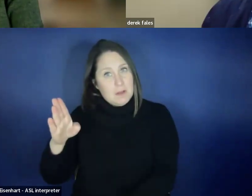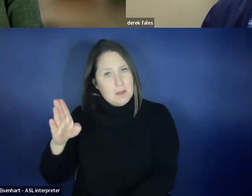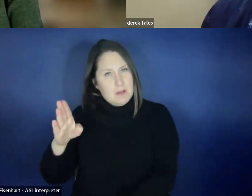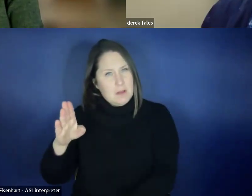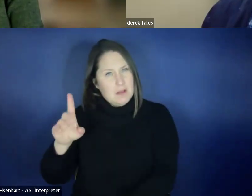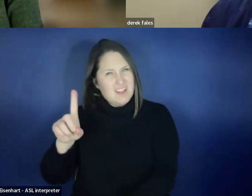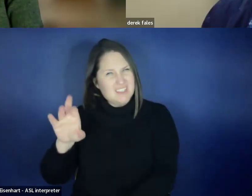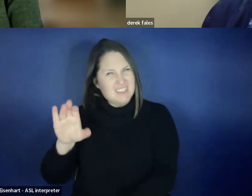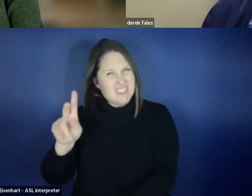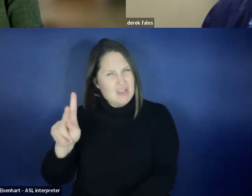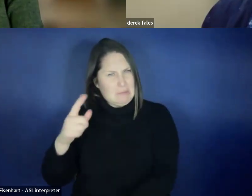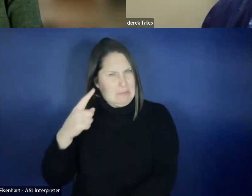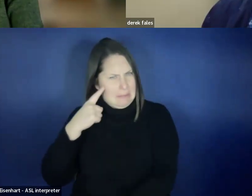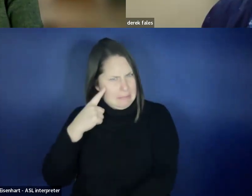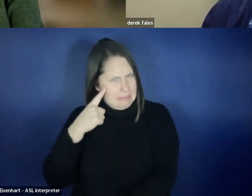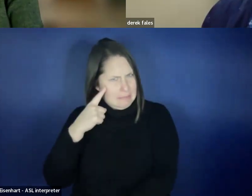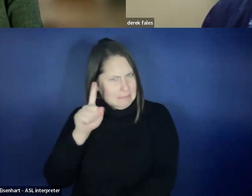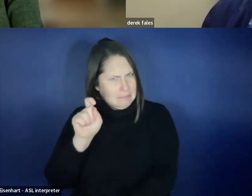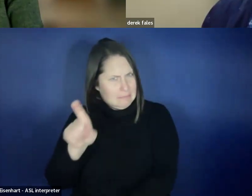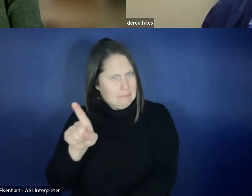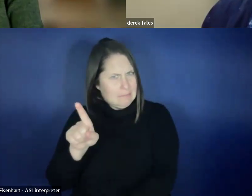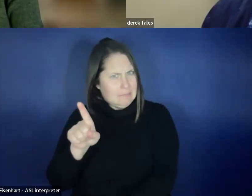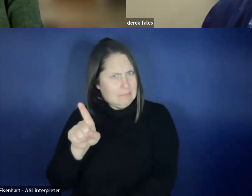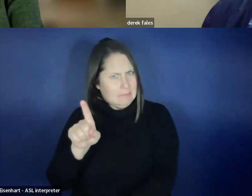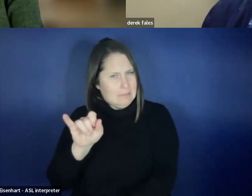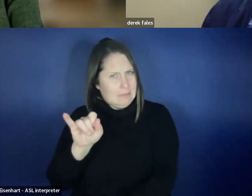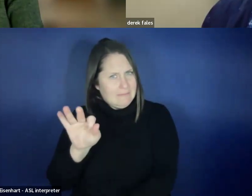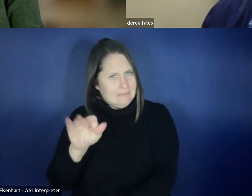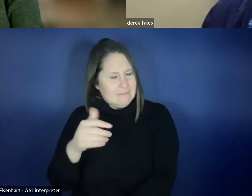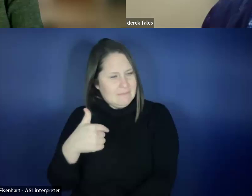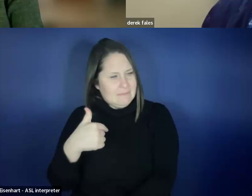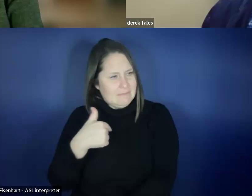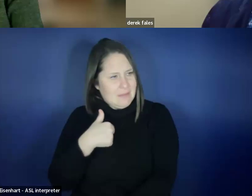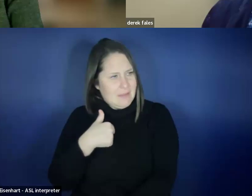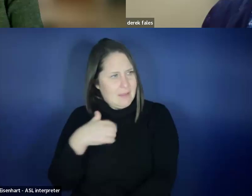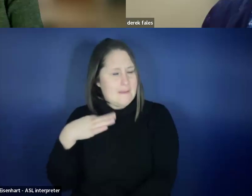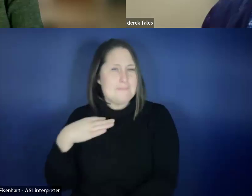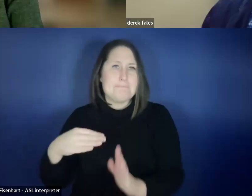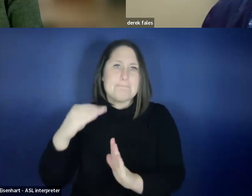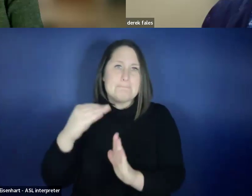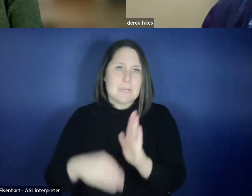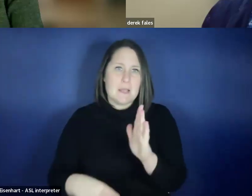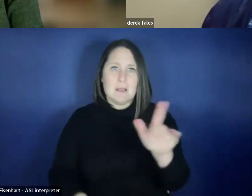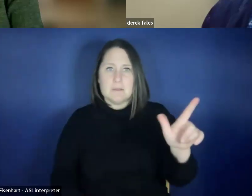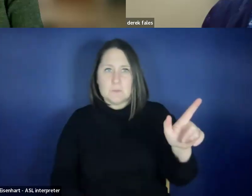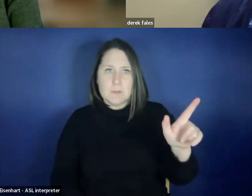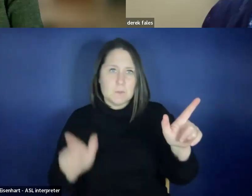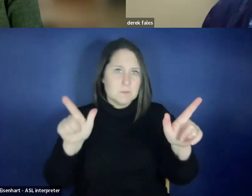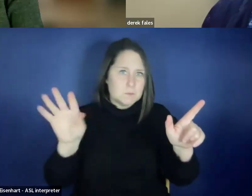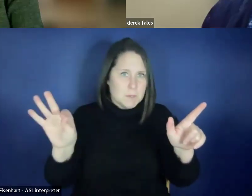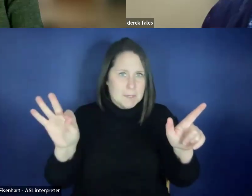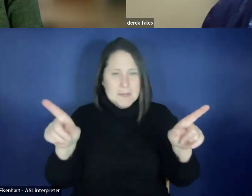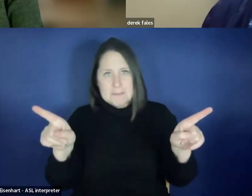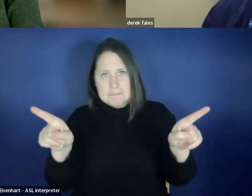I think this question is around if I have applied for Section 21 or